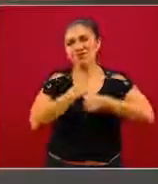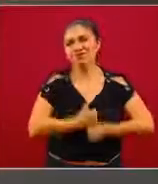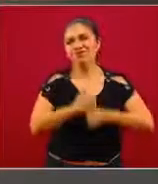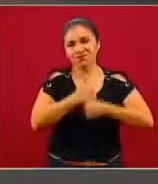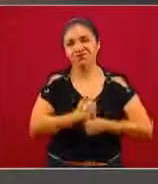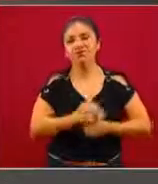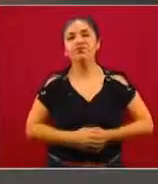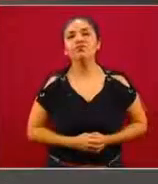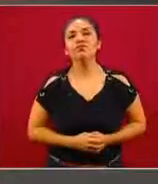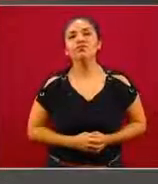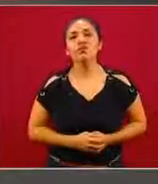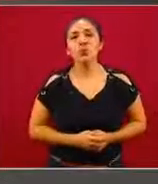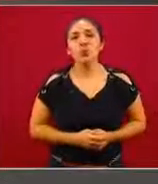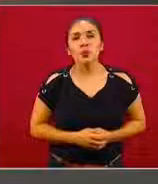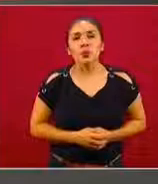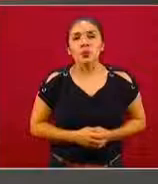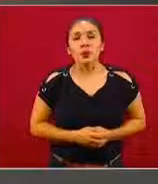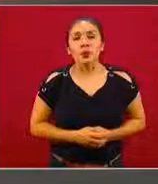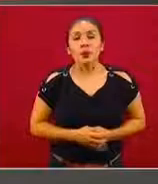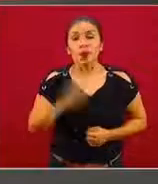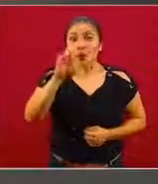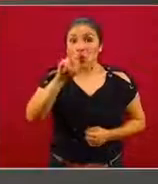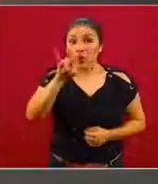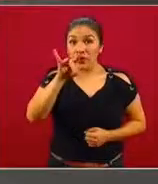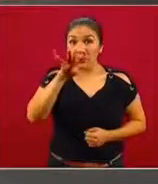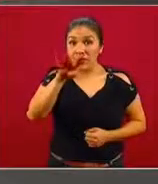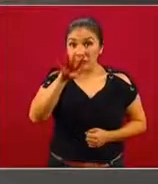and for everyone.